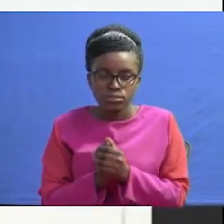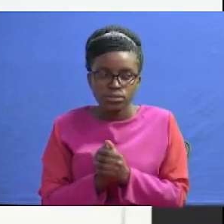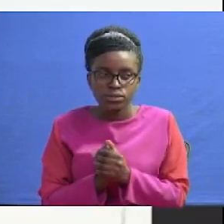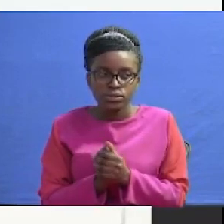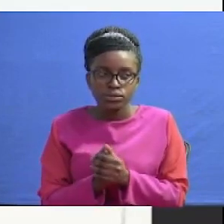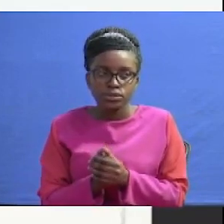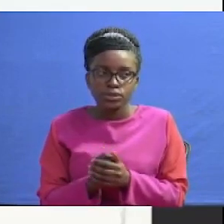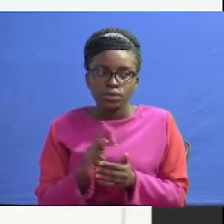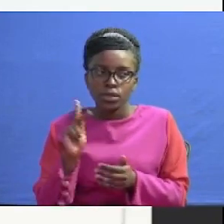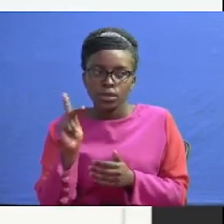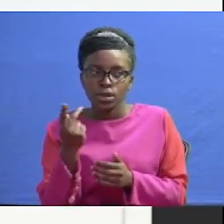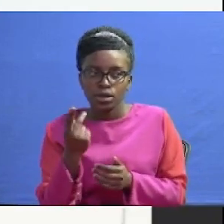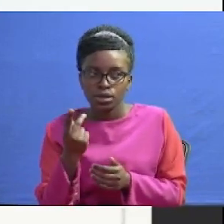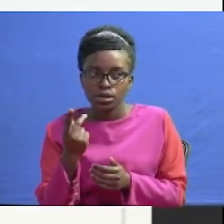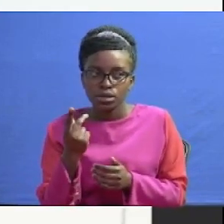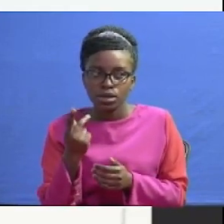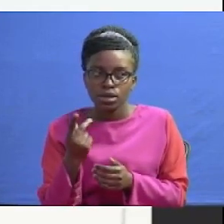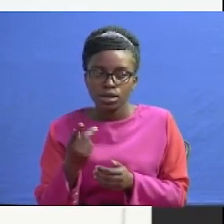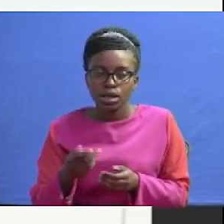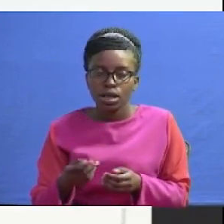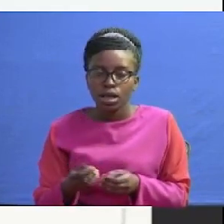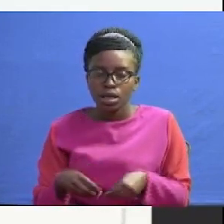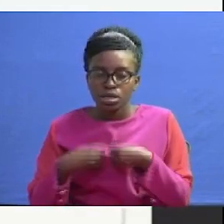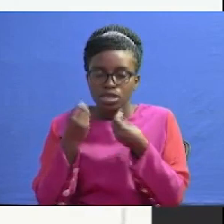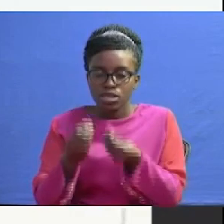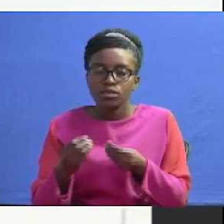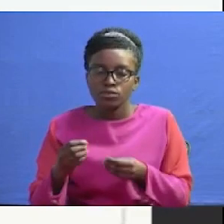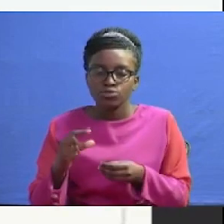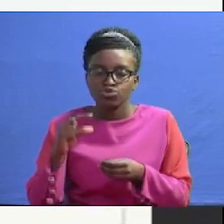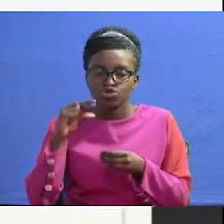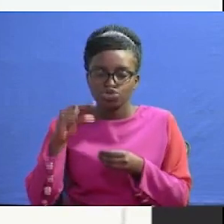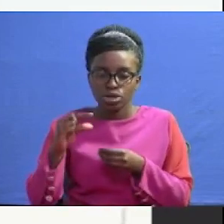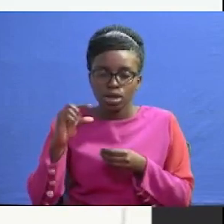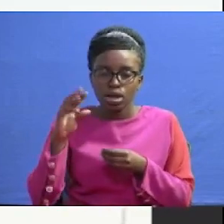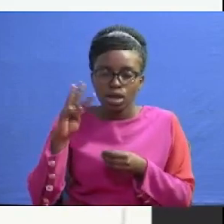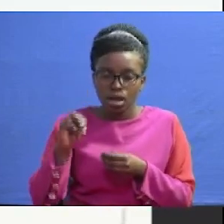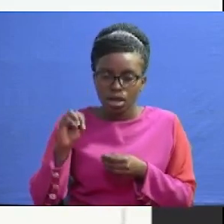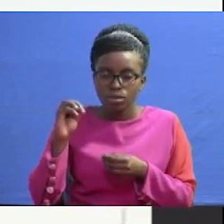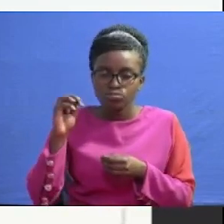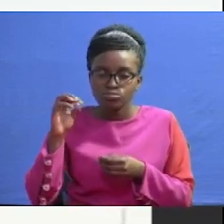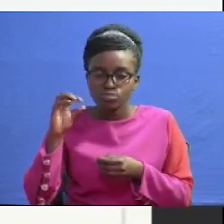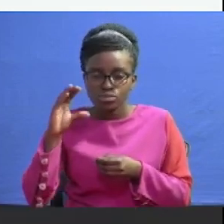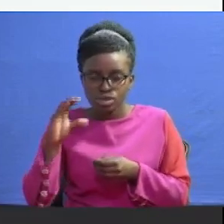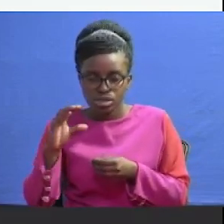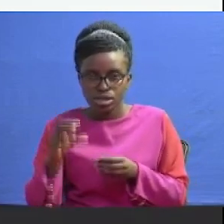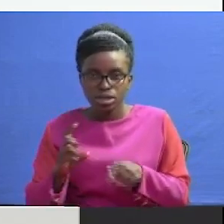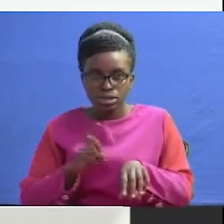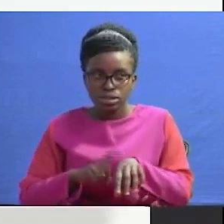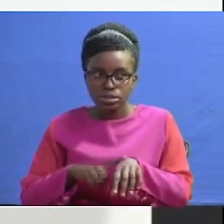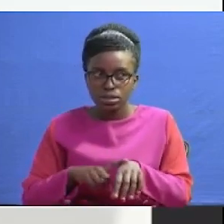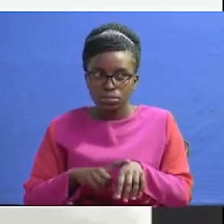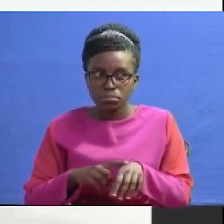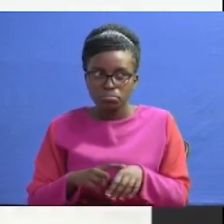Kenya considers the JMC to be a testament of our continued commitment to